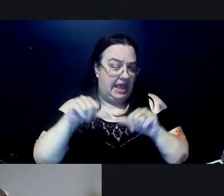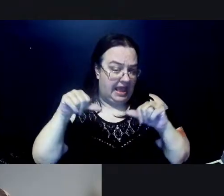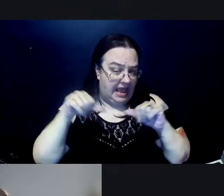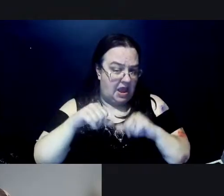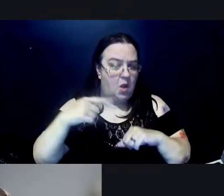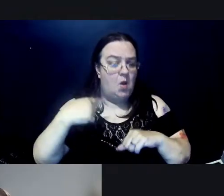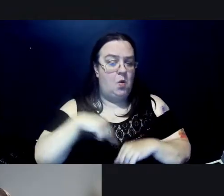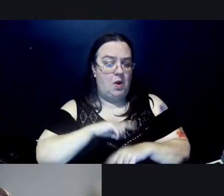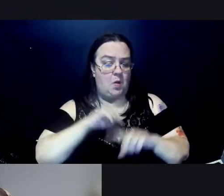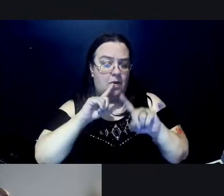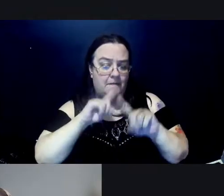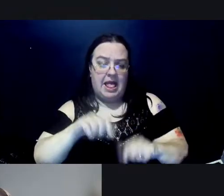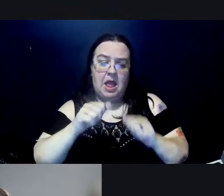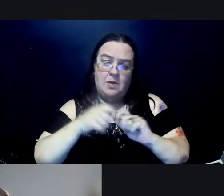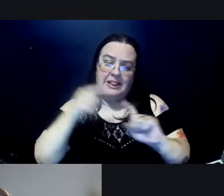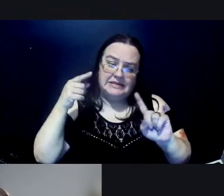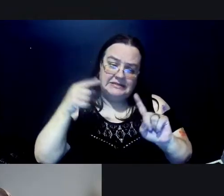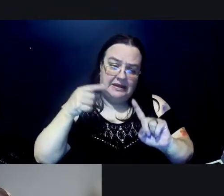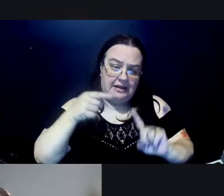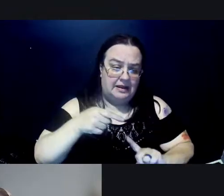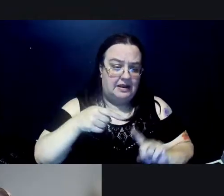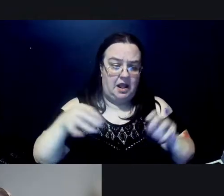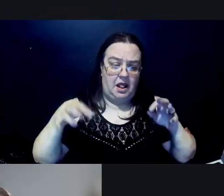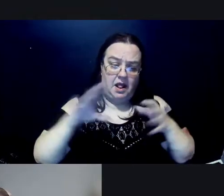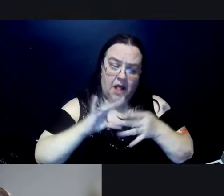the placement of the equipment.